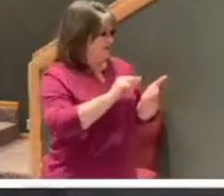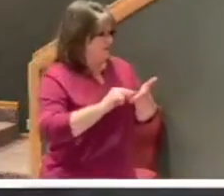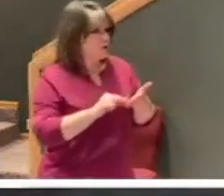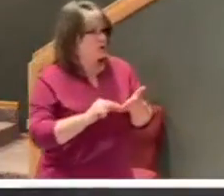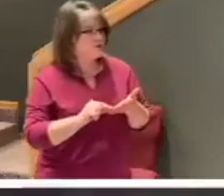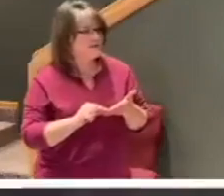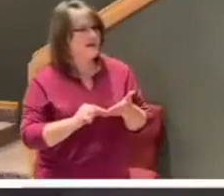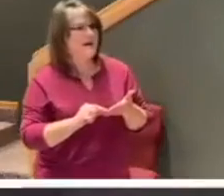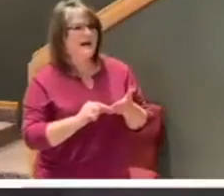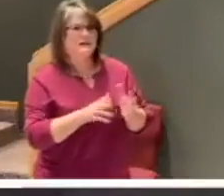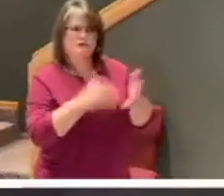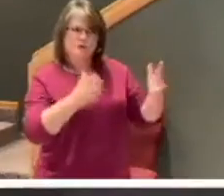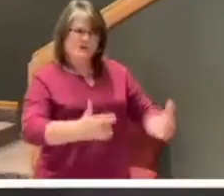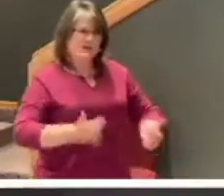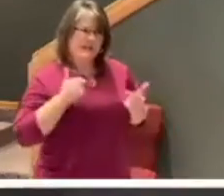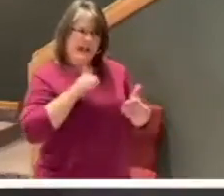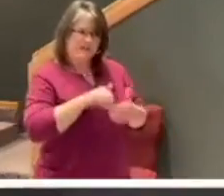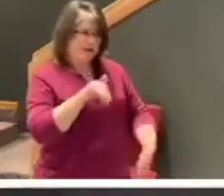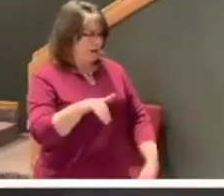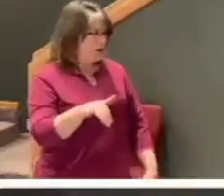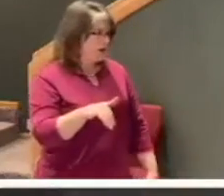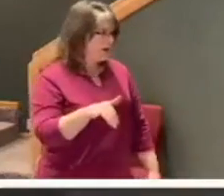there's such life here, okay?